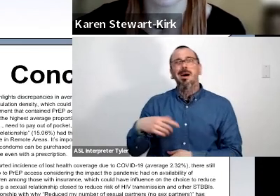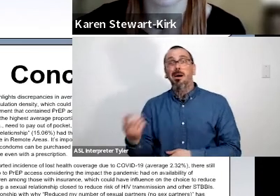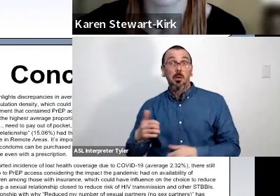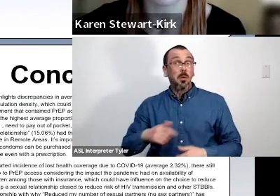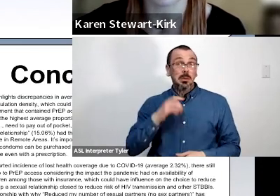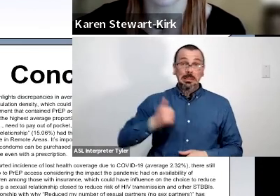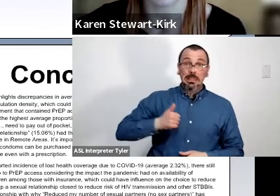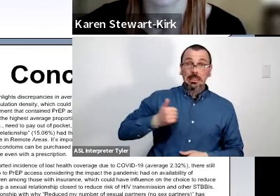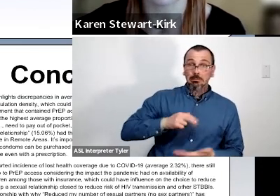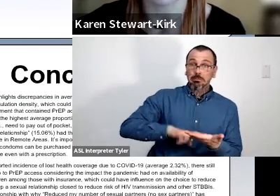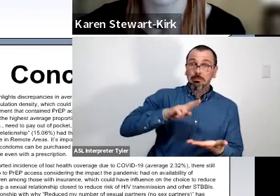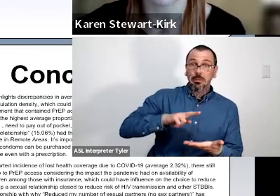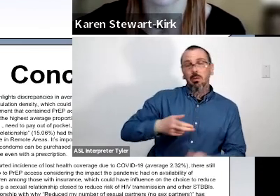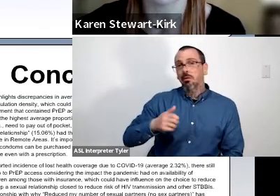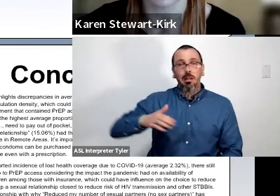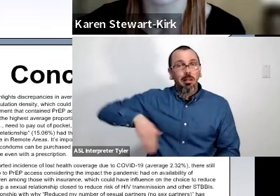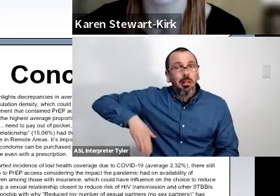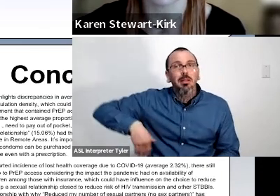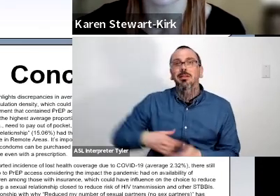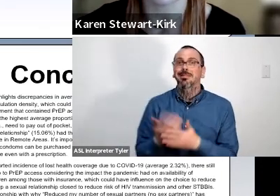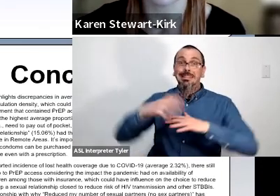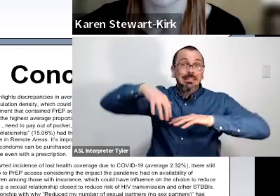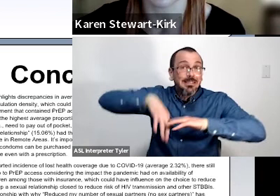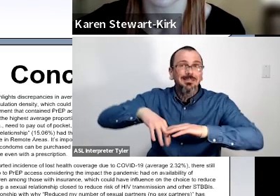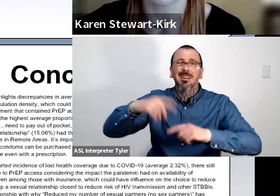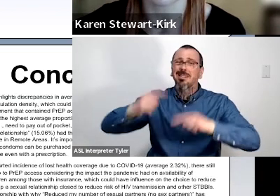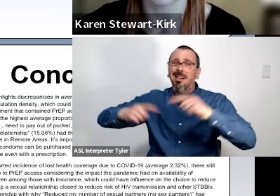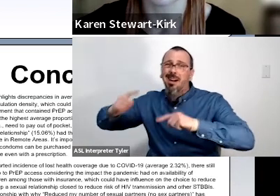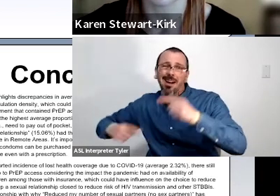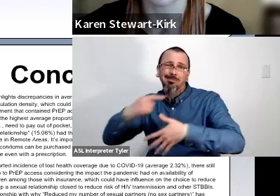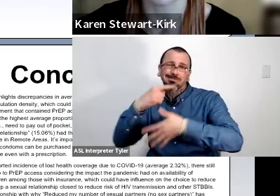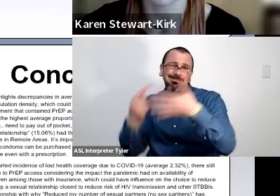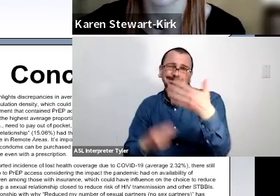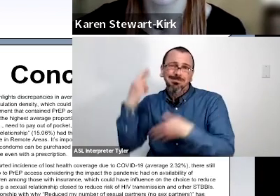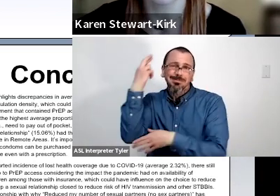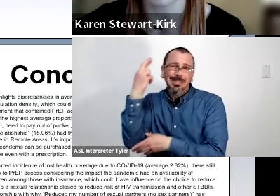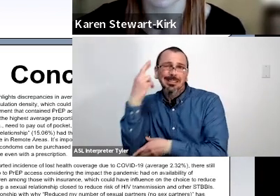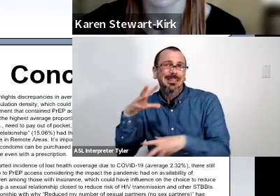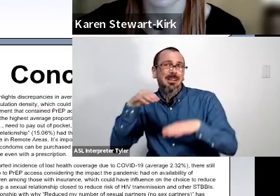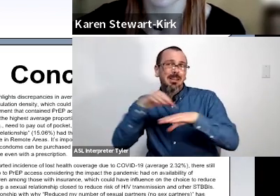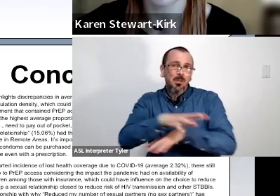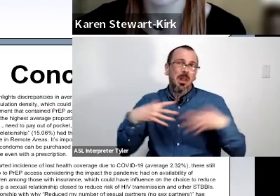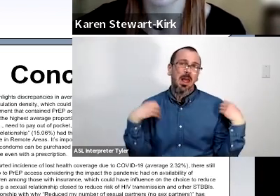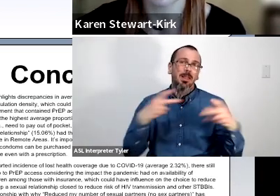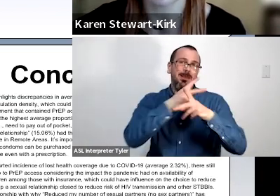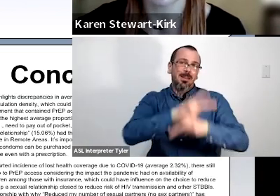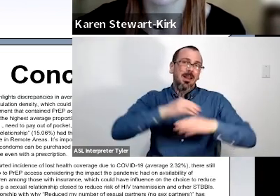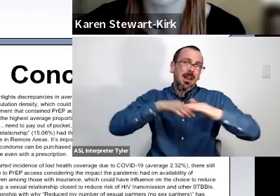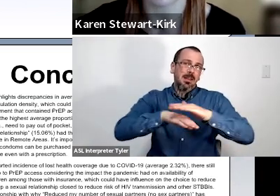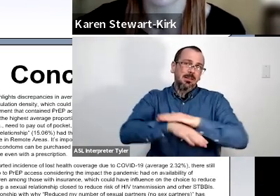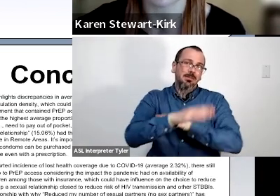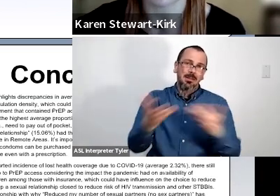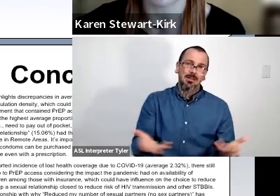at a neighborhood level must be accounted for when considering factors that contribute to healthcare access among Canadians. Given the time frame, choosing